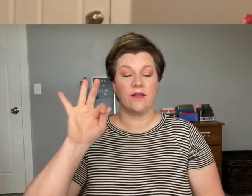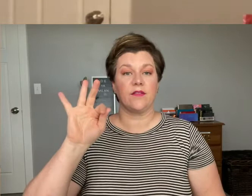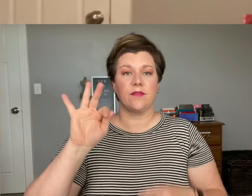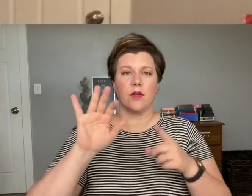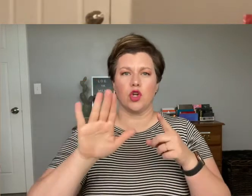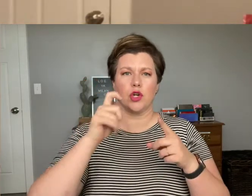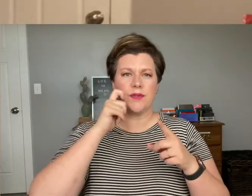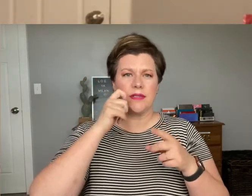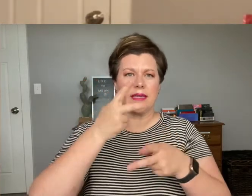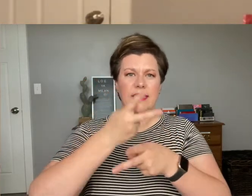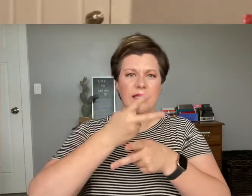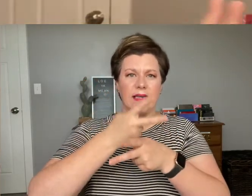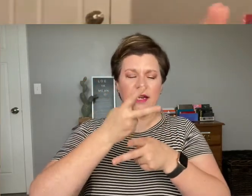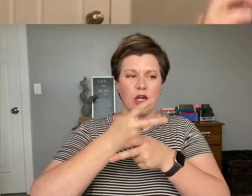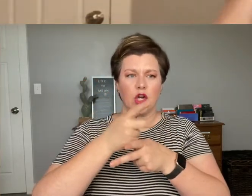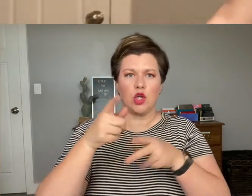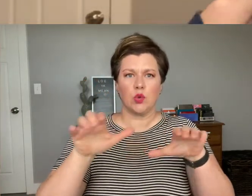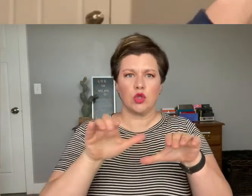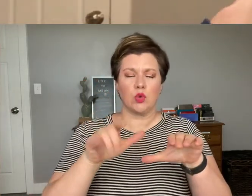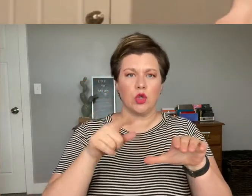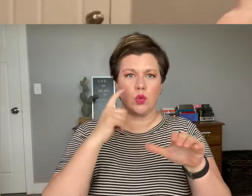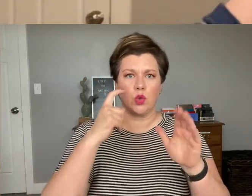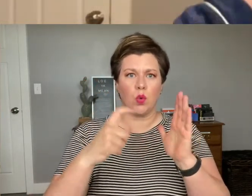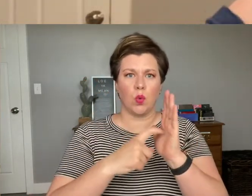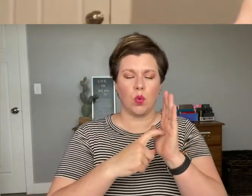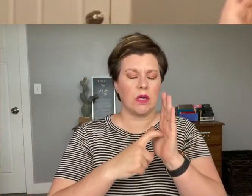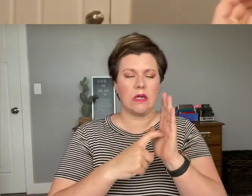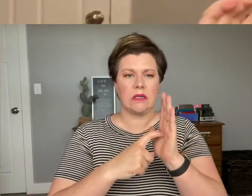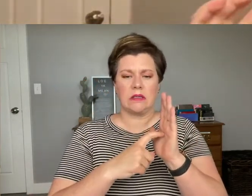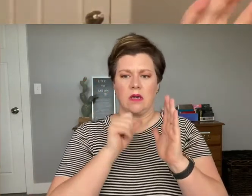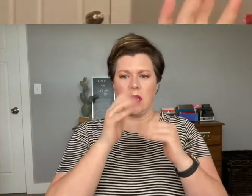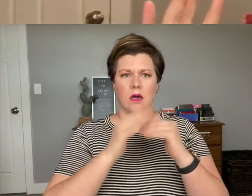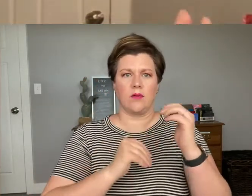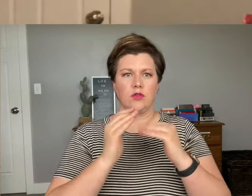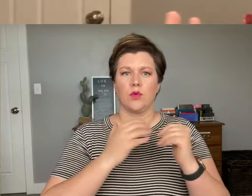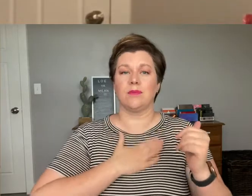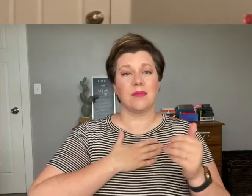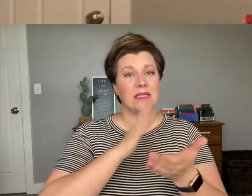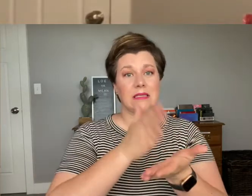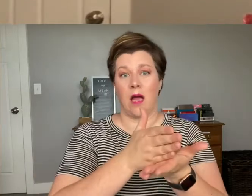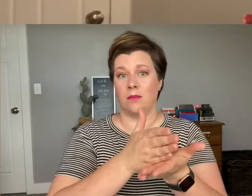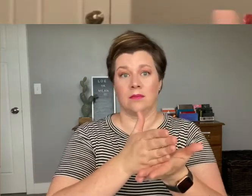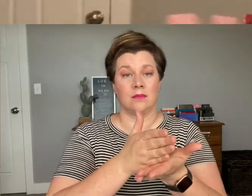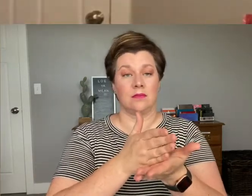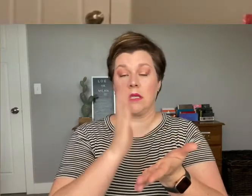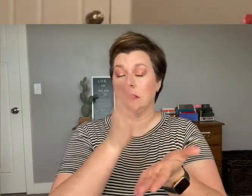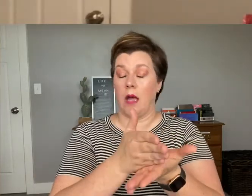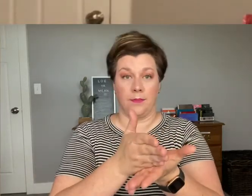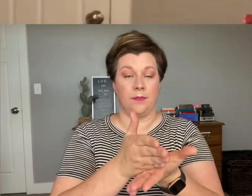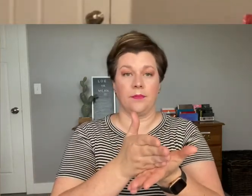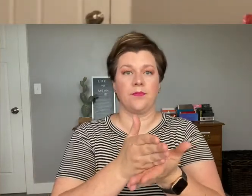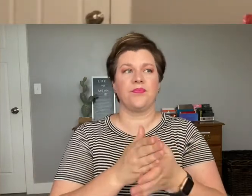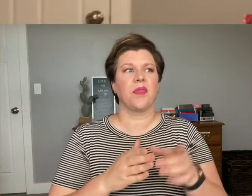a stage in your skincare where you're noticing an adverse reaction that you don't feel comfortable with, please